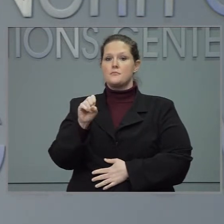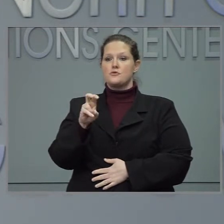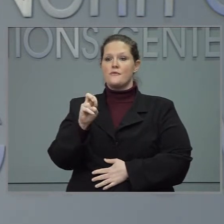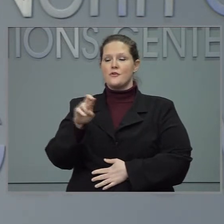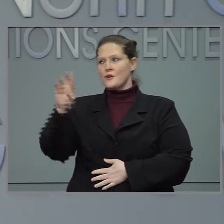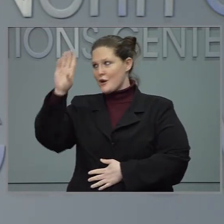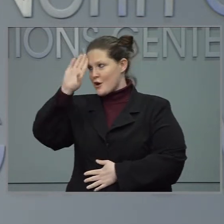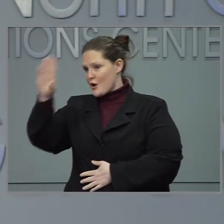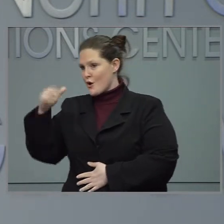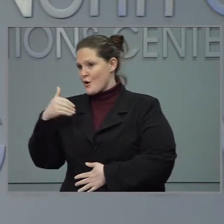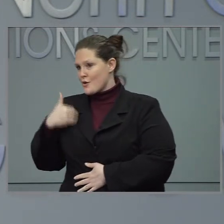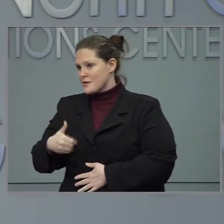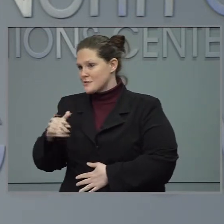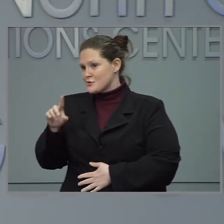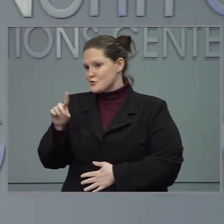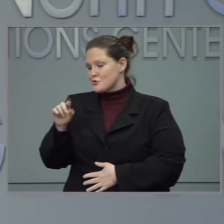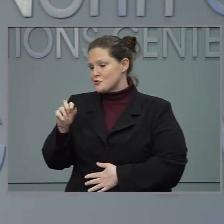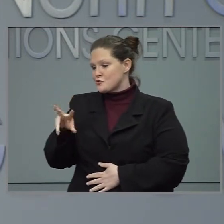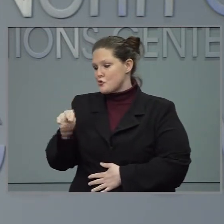Dawn Vaughn with the News and Observer.